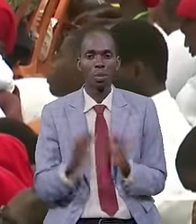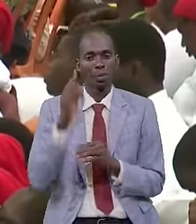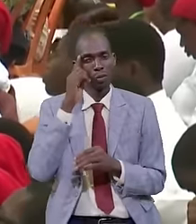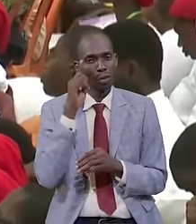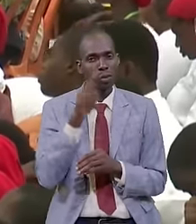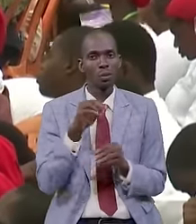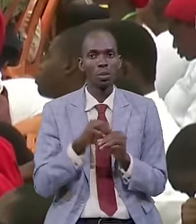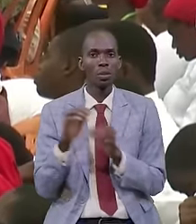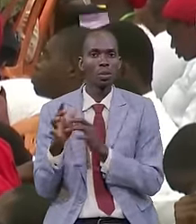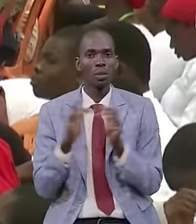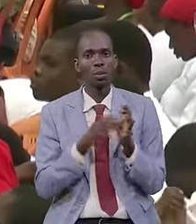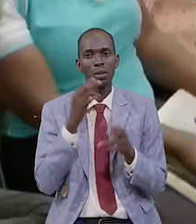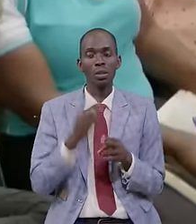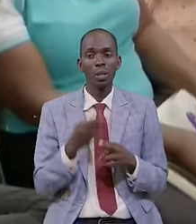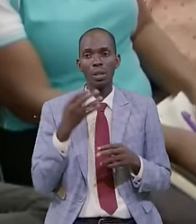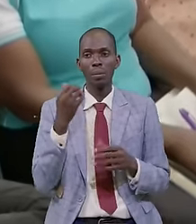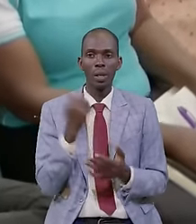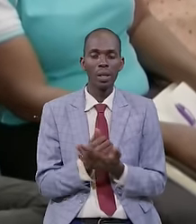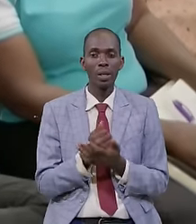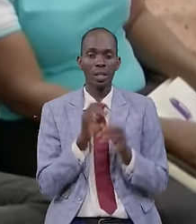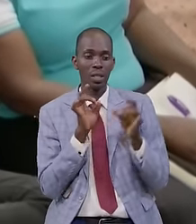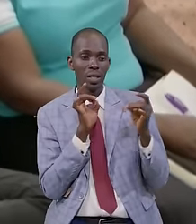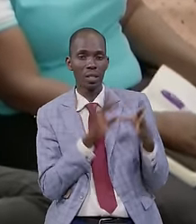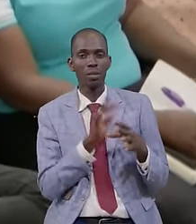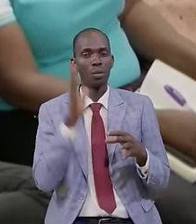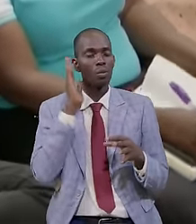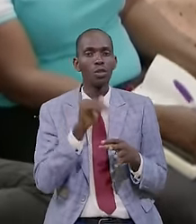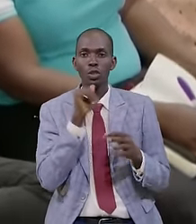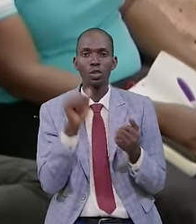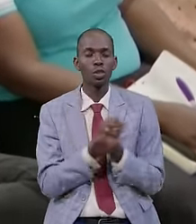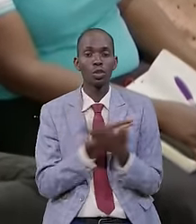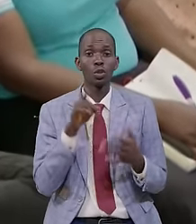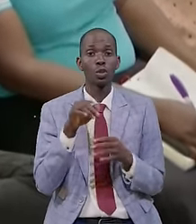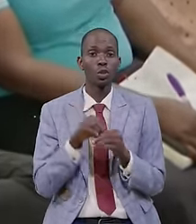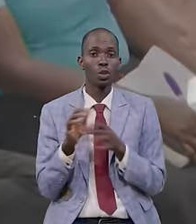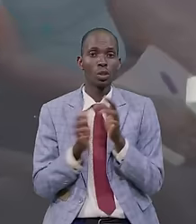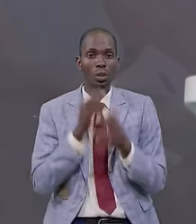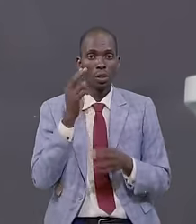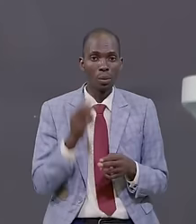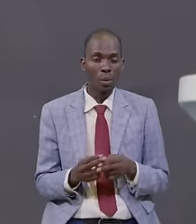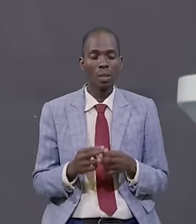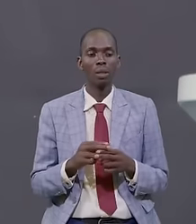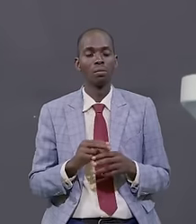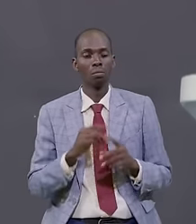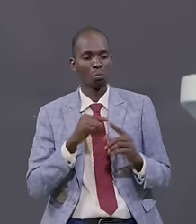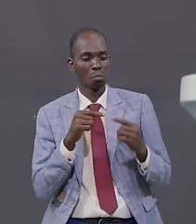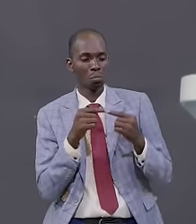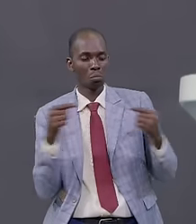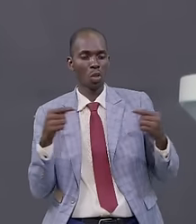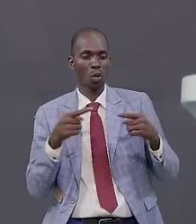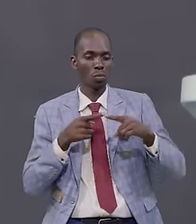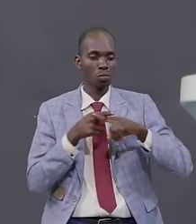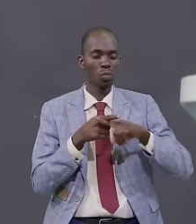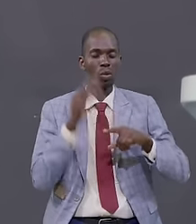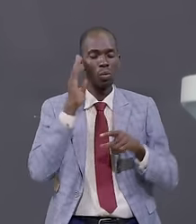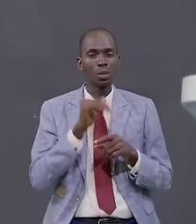will not blow you up. Contradiction will not blow you up. And